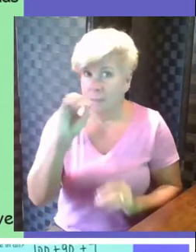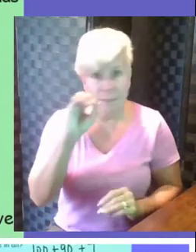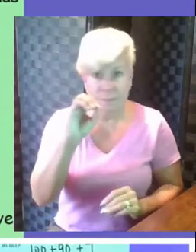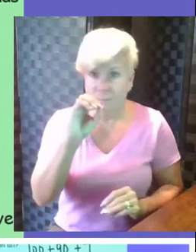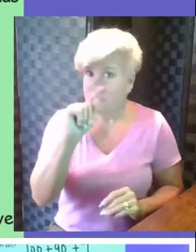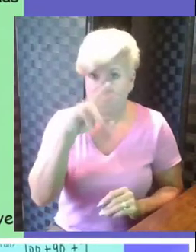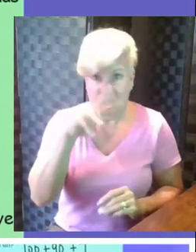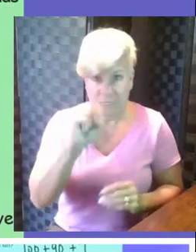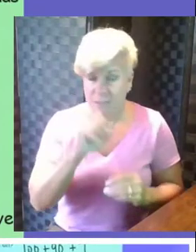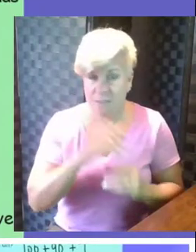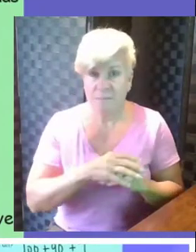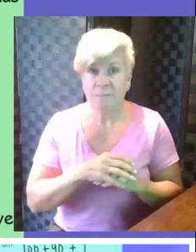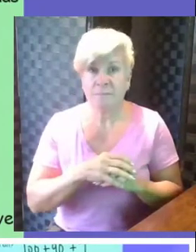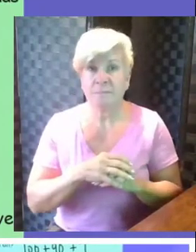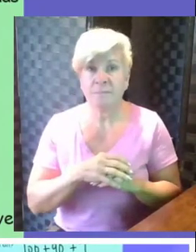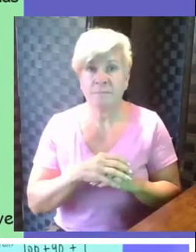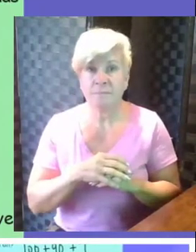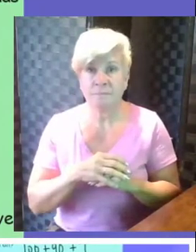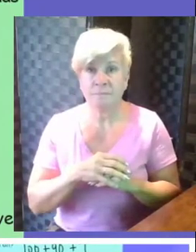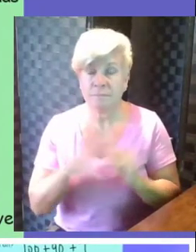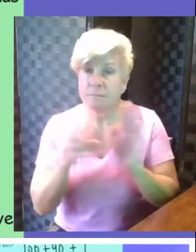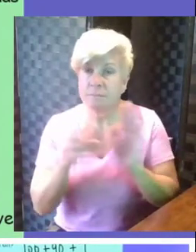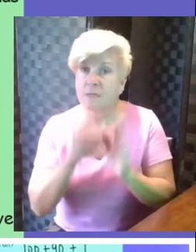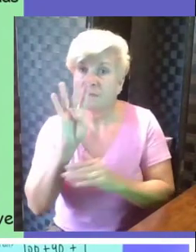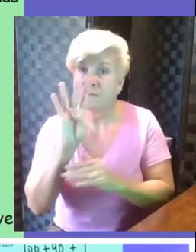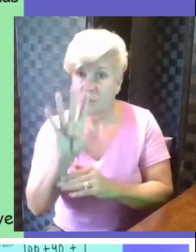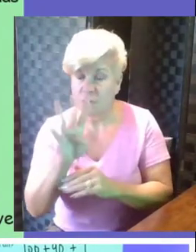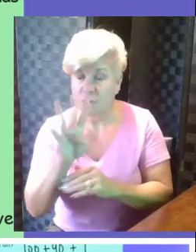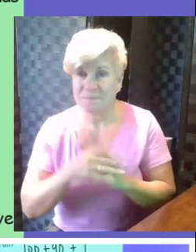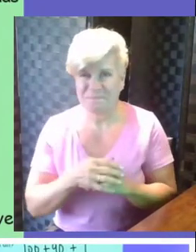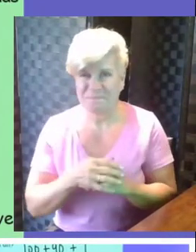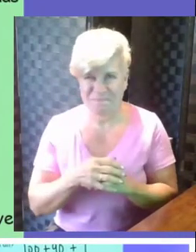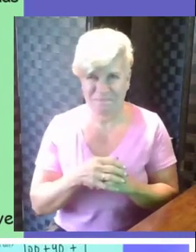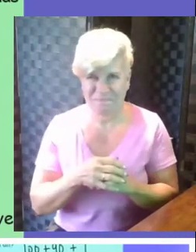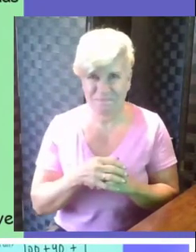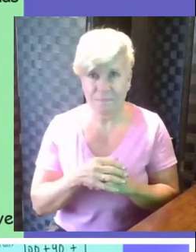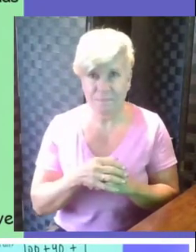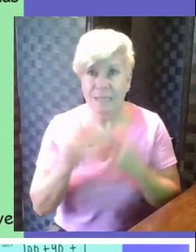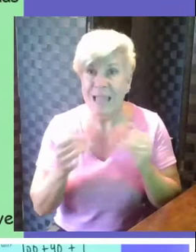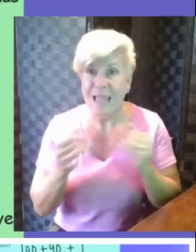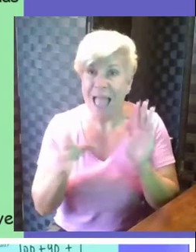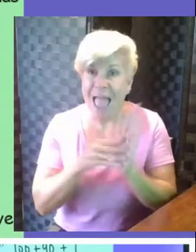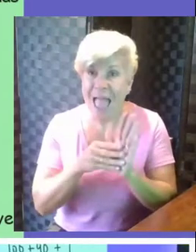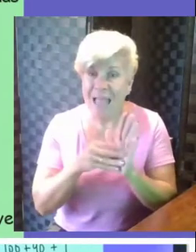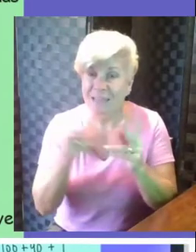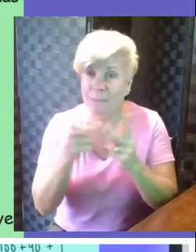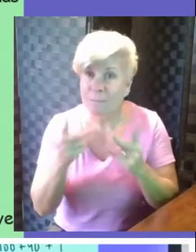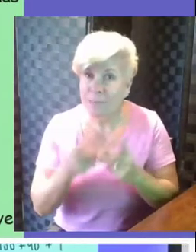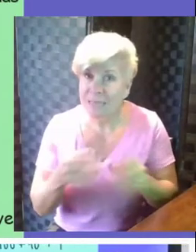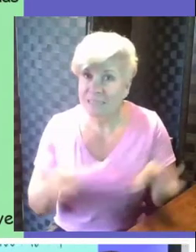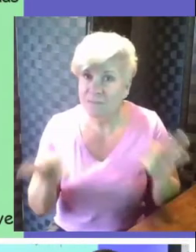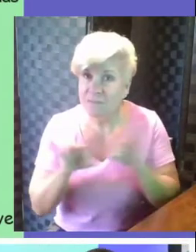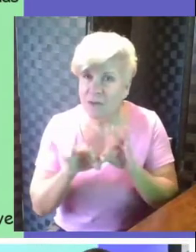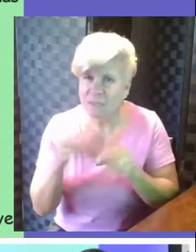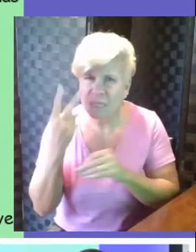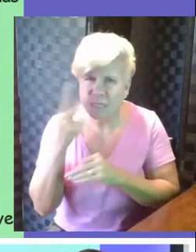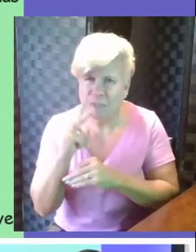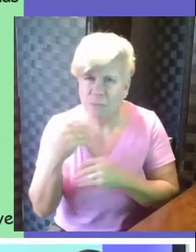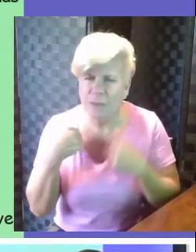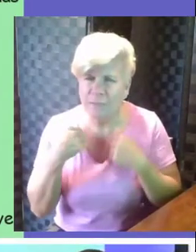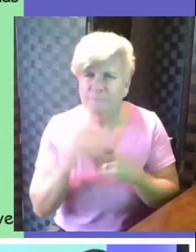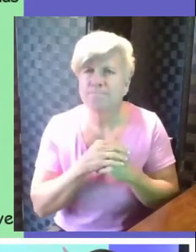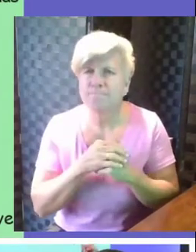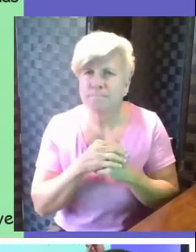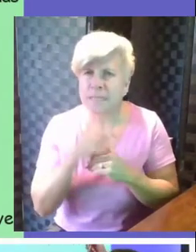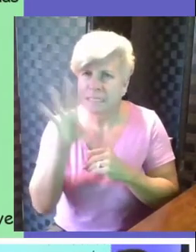any 10s, plus 4. Well, now I can add my place values. So let's take a look at what we've got